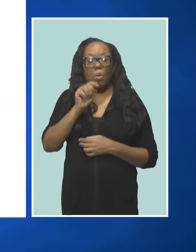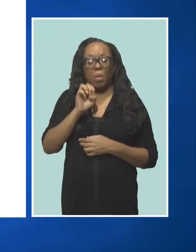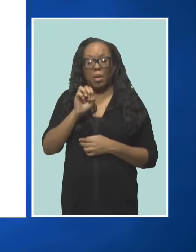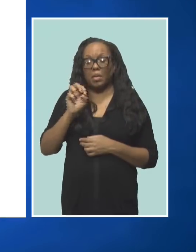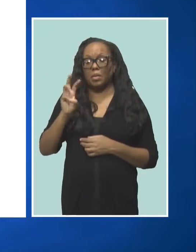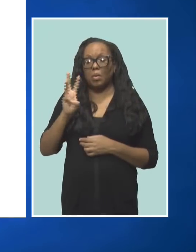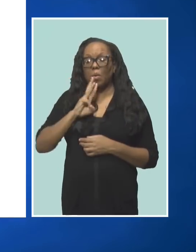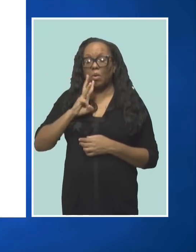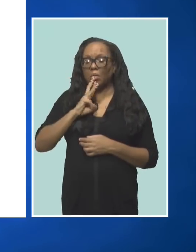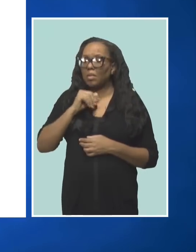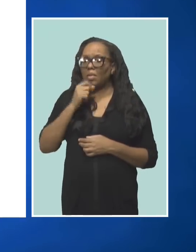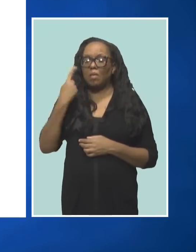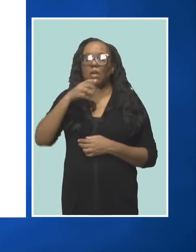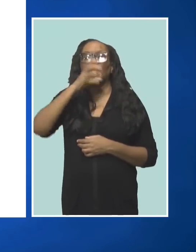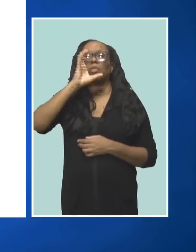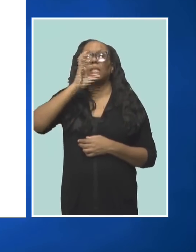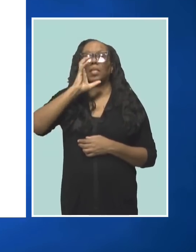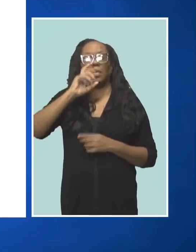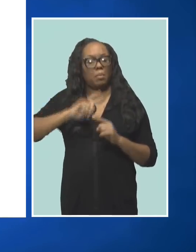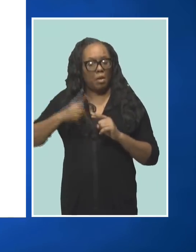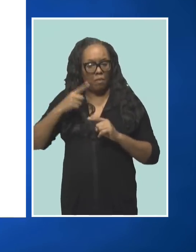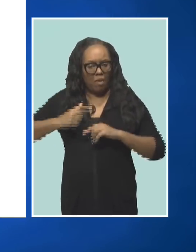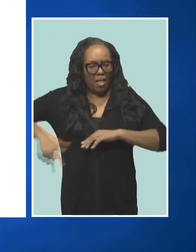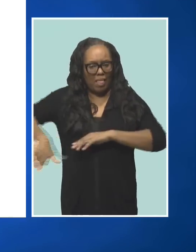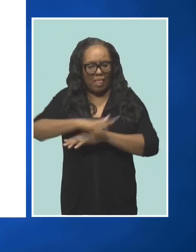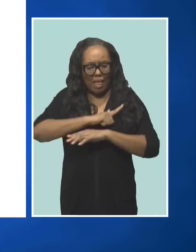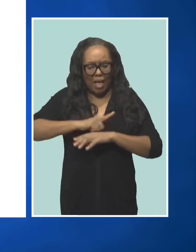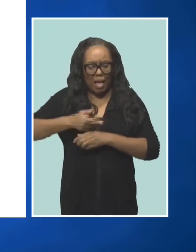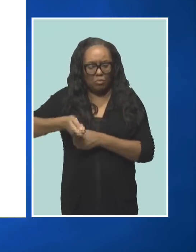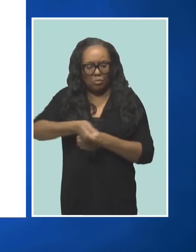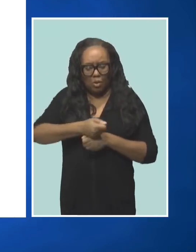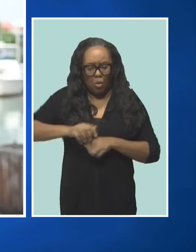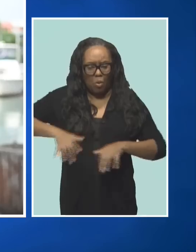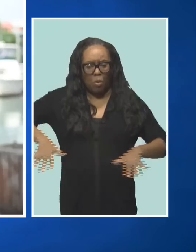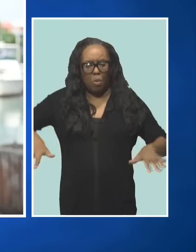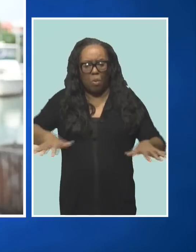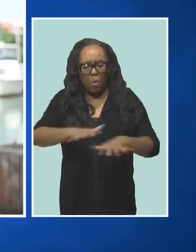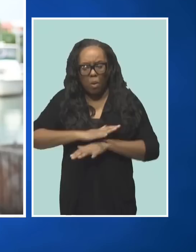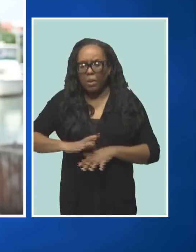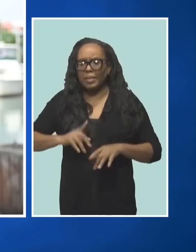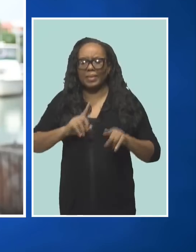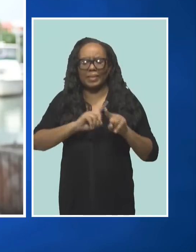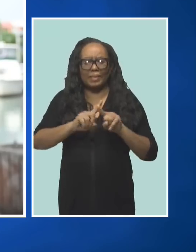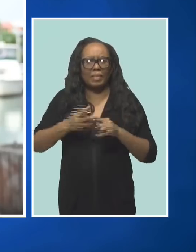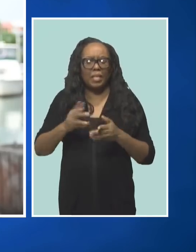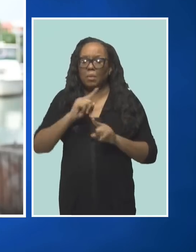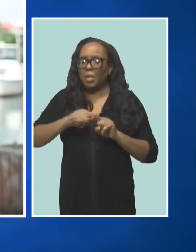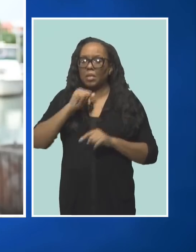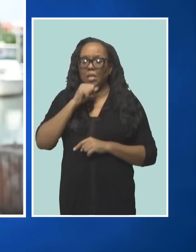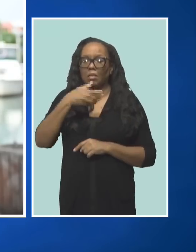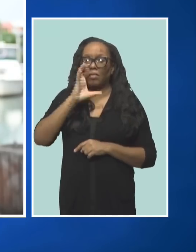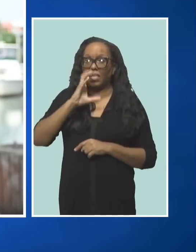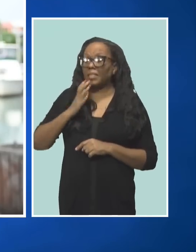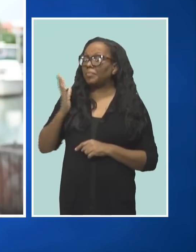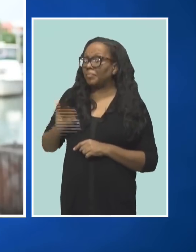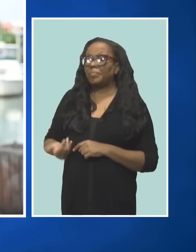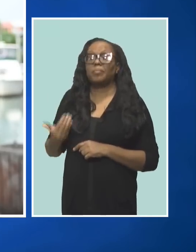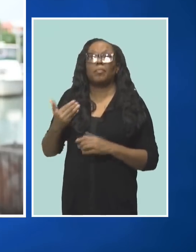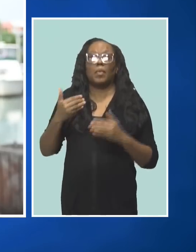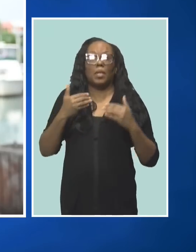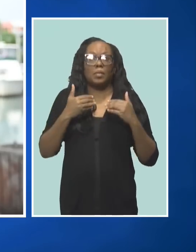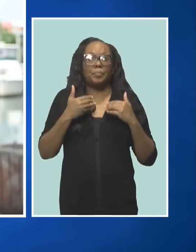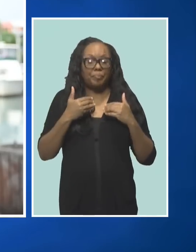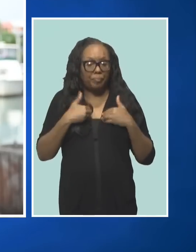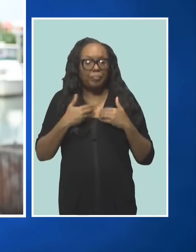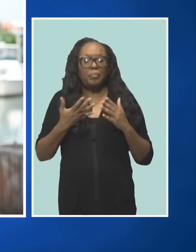the National Botanical Gardens. The reclaimed water, which is going to go through a tertiary treatment process, and it has the additional disinfection